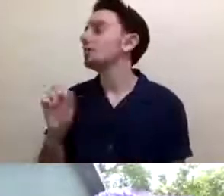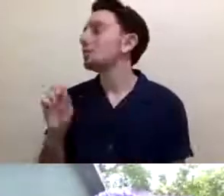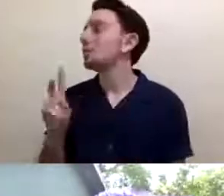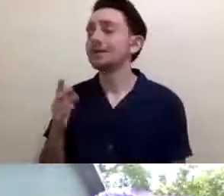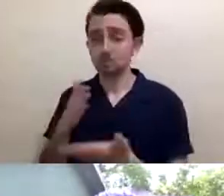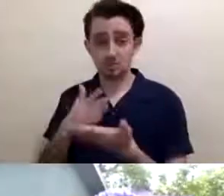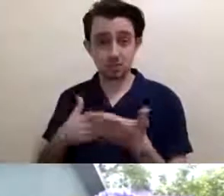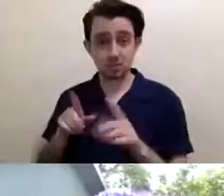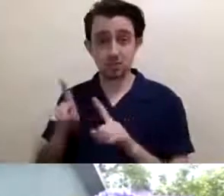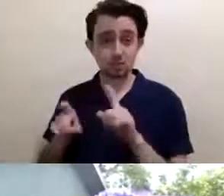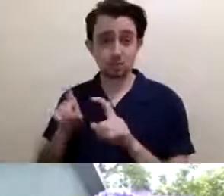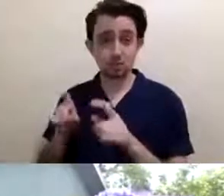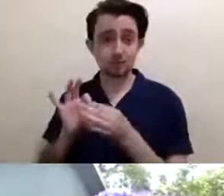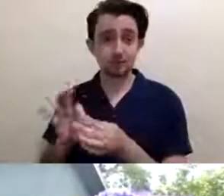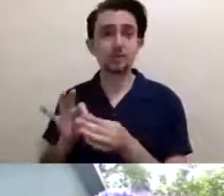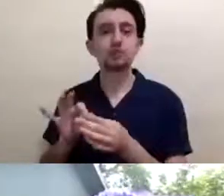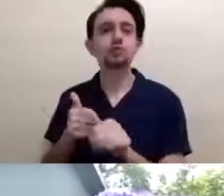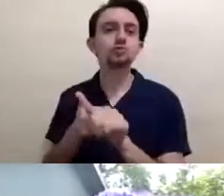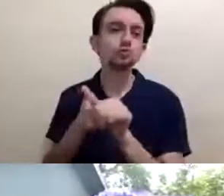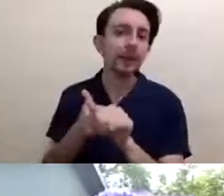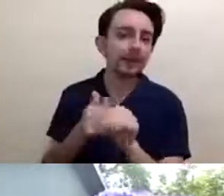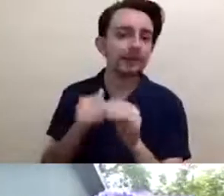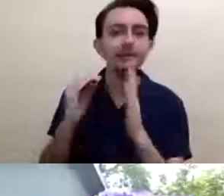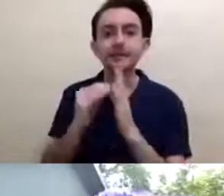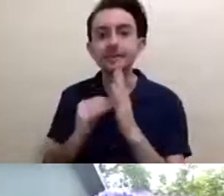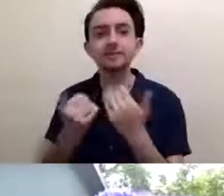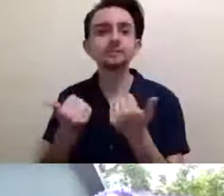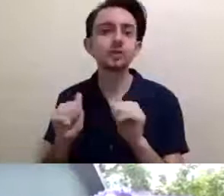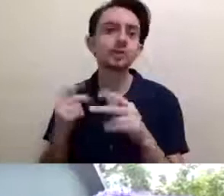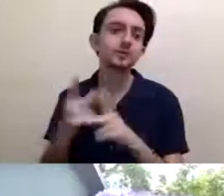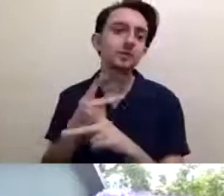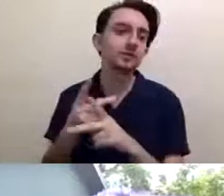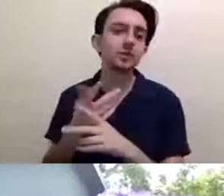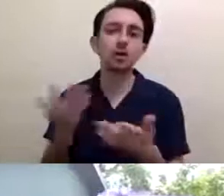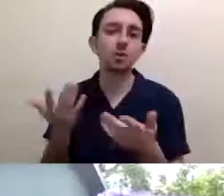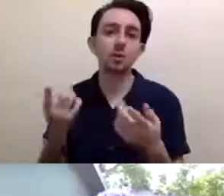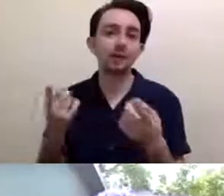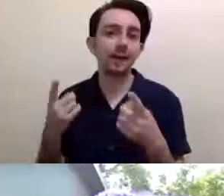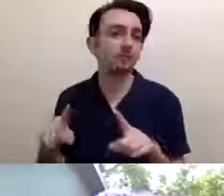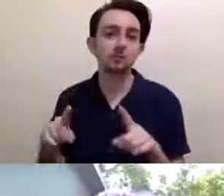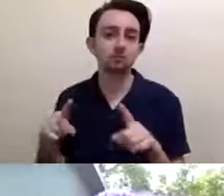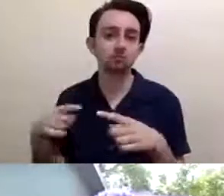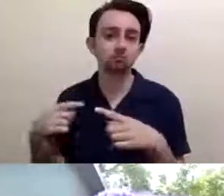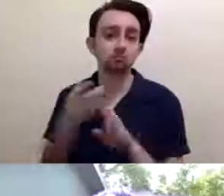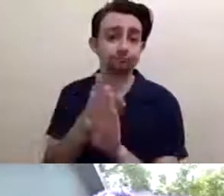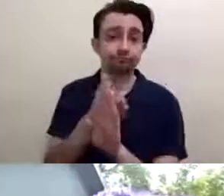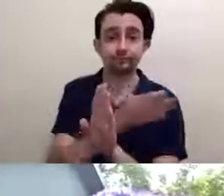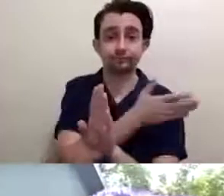questions around tracking and trying to figure out what has happened prior to